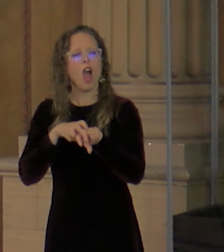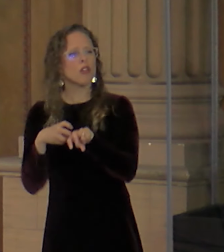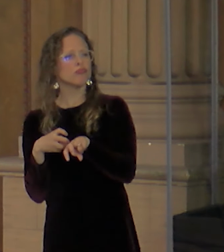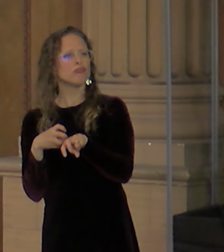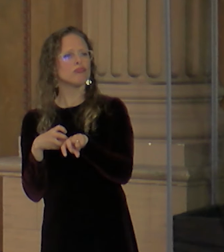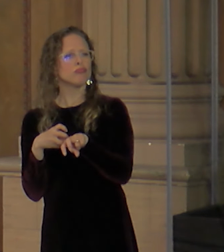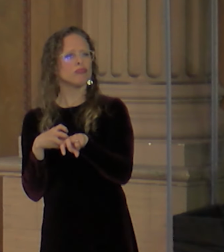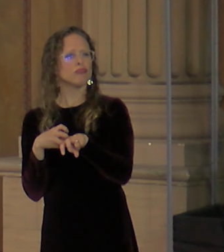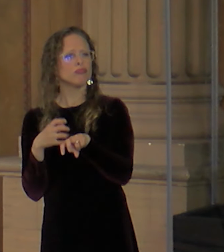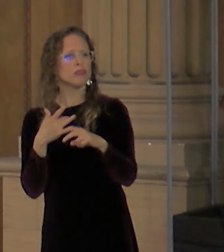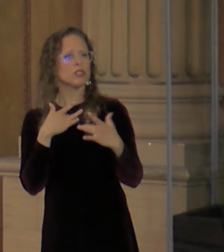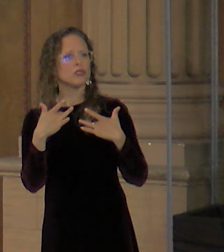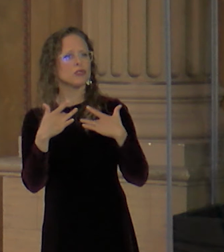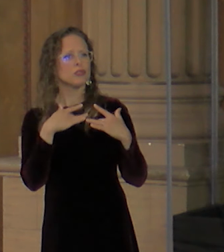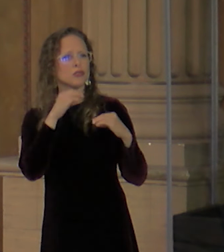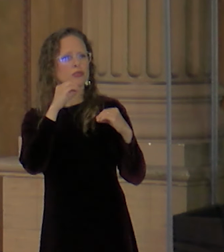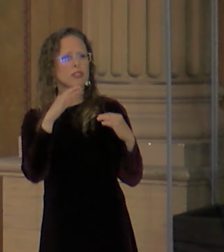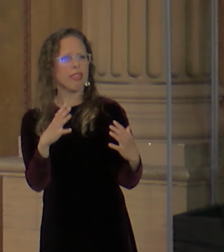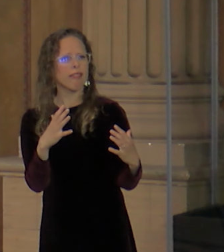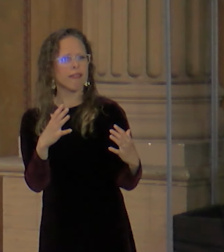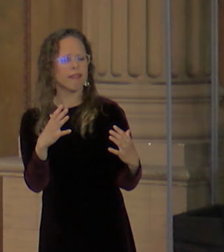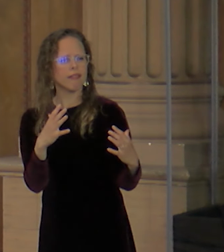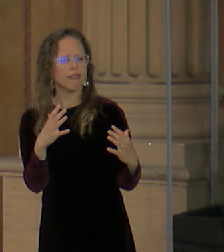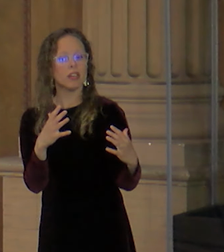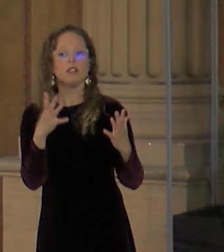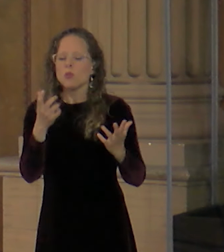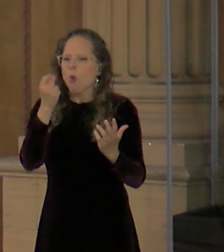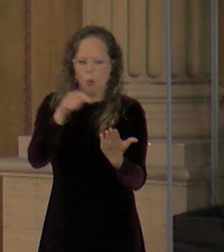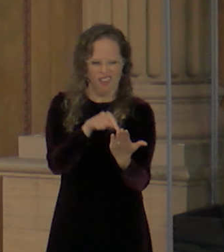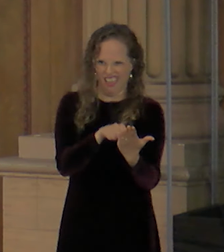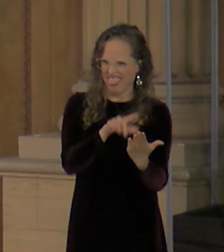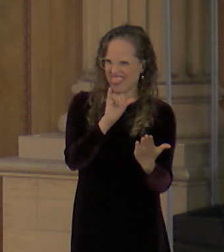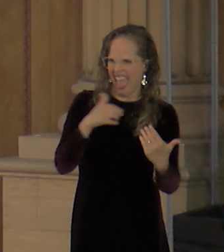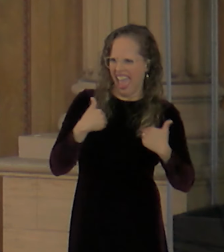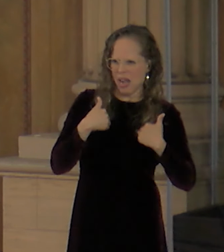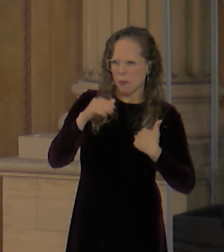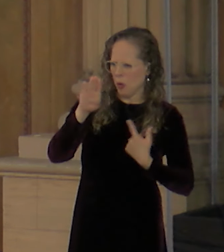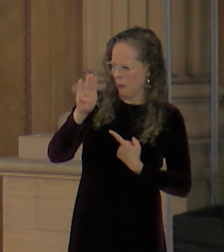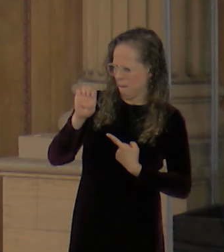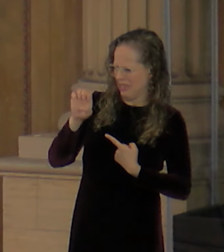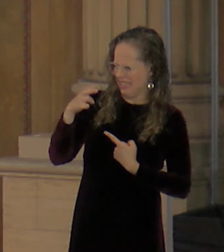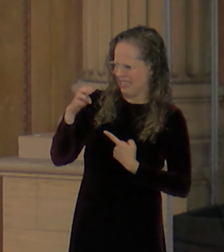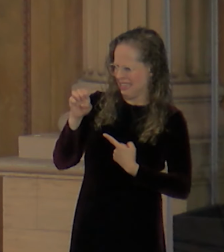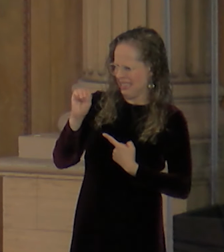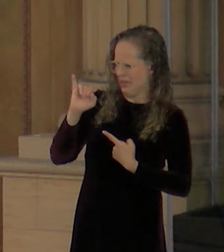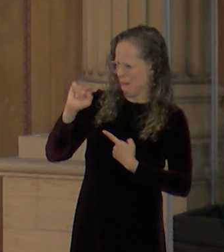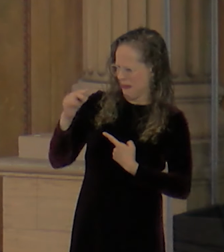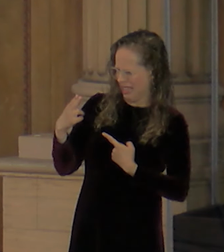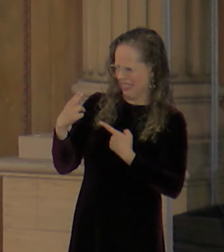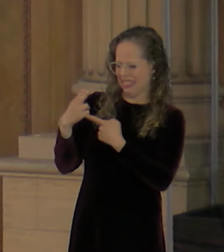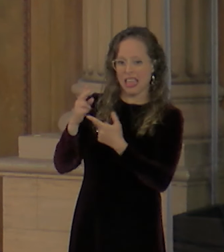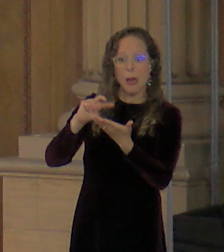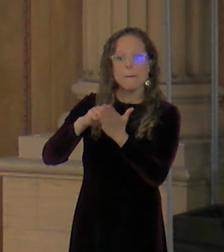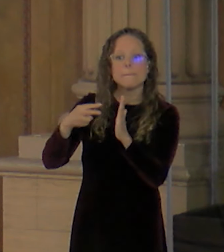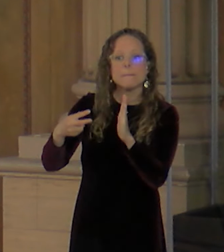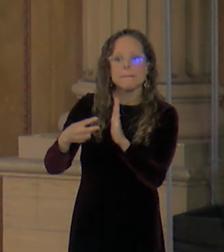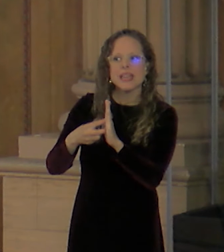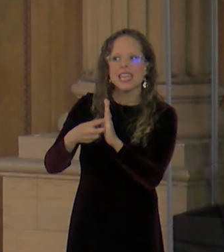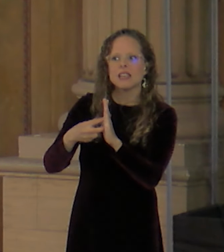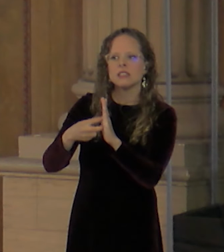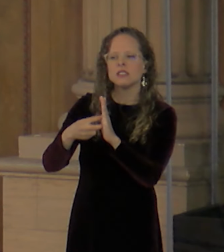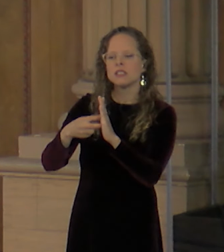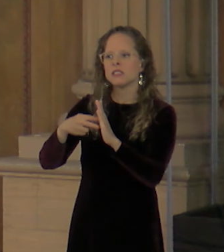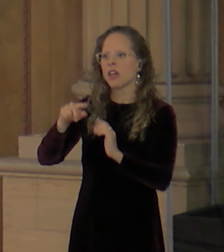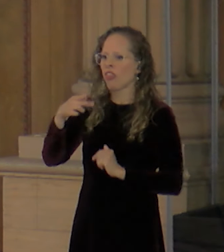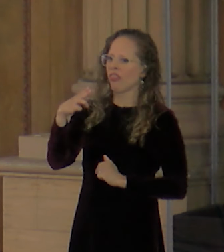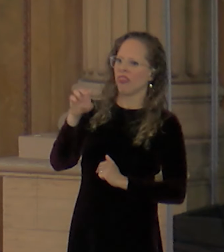And there's not widespread agreement on what this creature Behemoth is. His name basically means the beast or the super